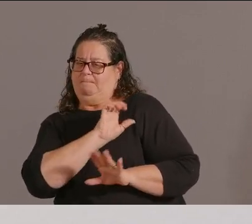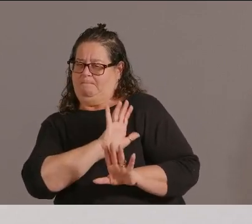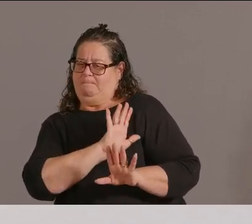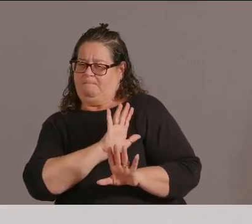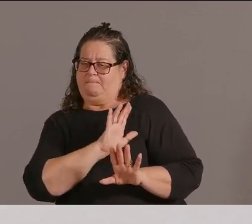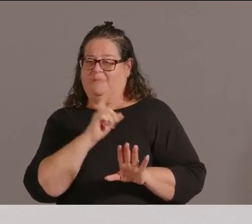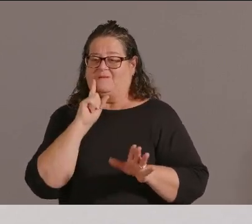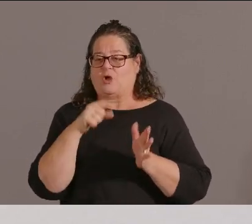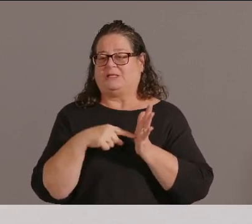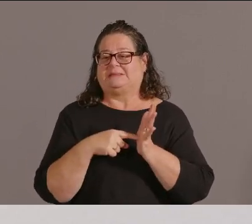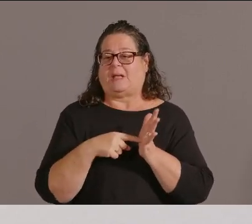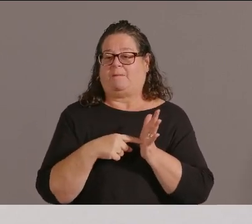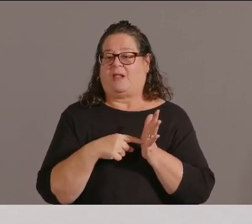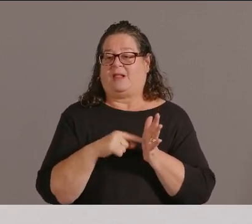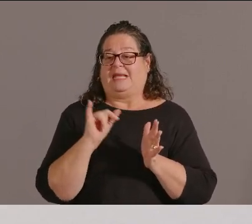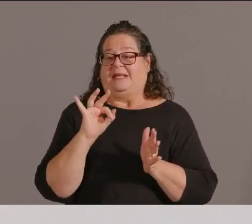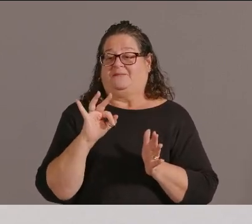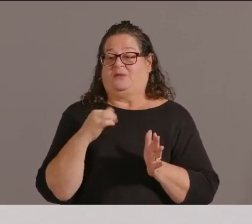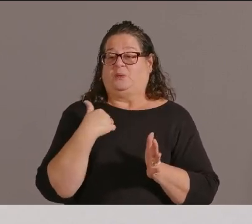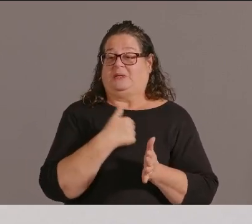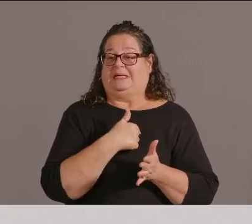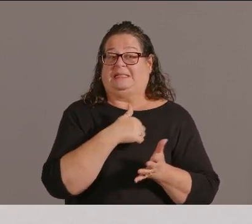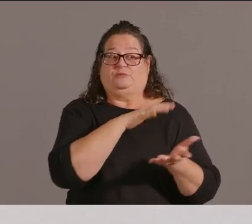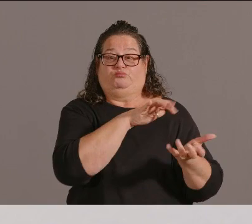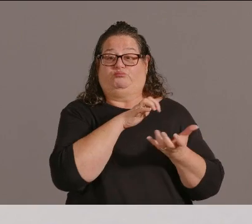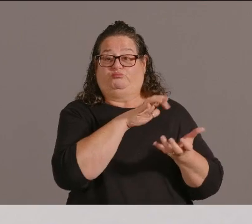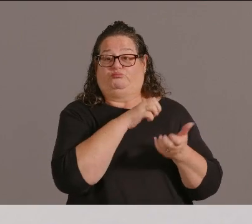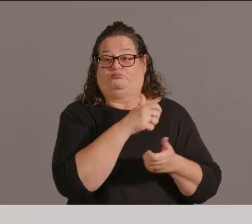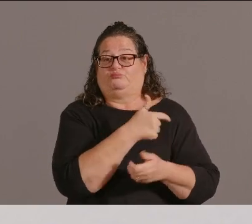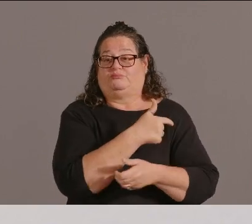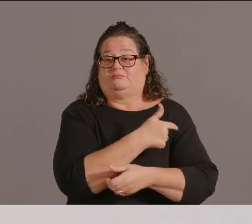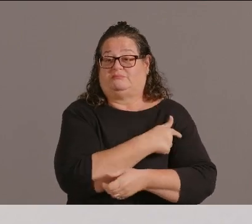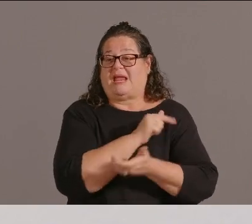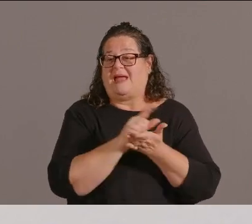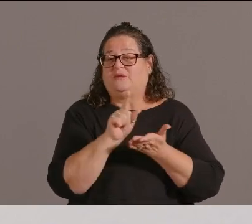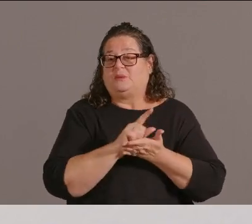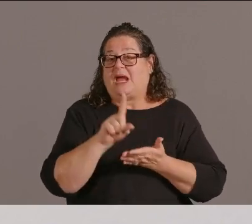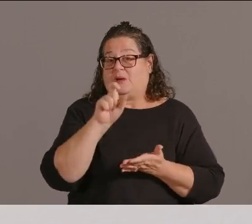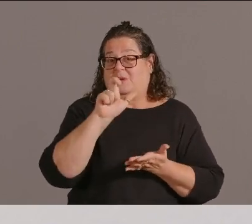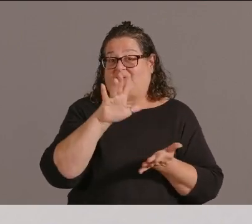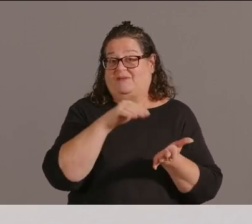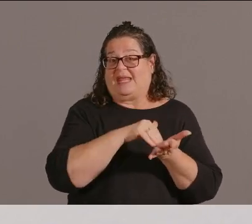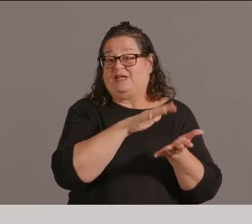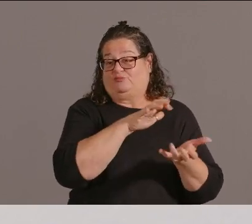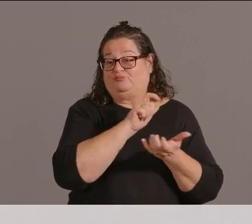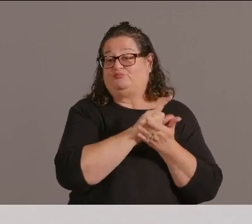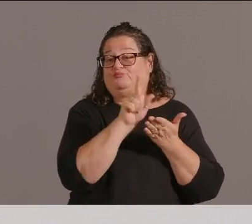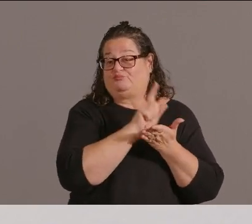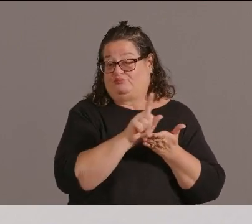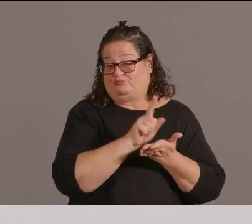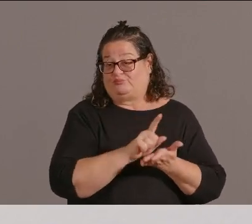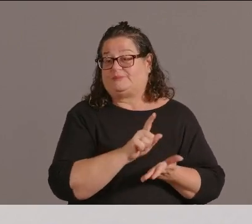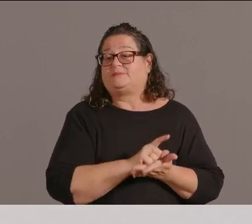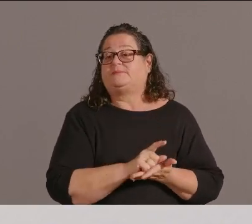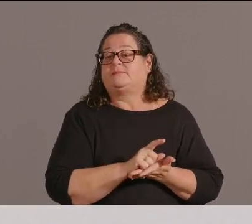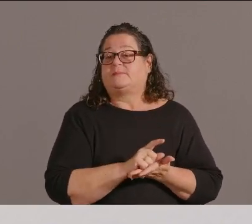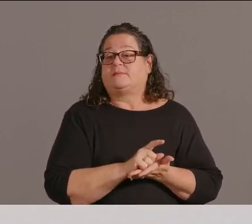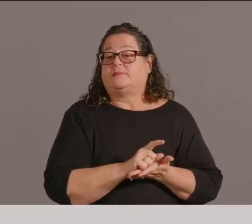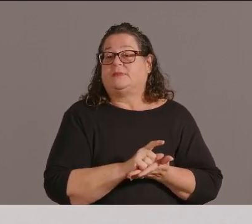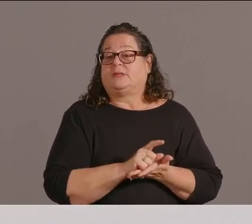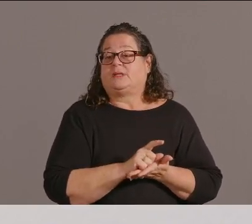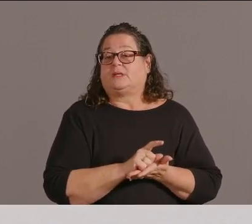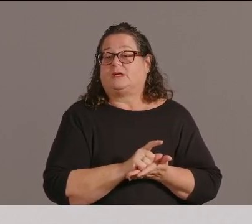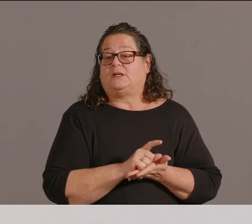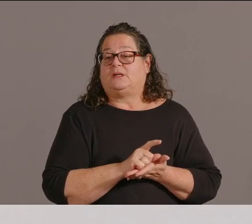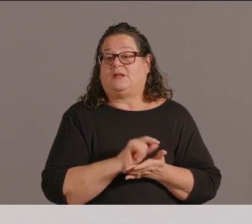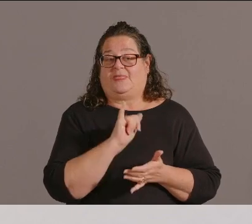first doses coming in every week. That's what we use to estimate that, with an estimation of about 55 to